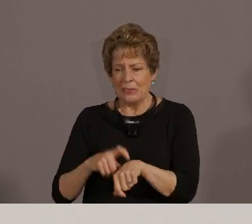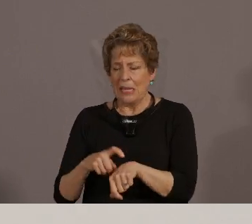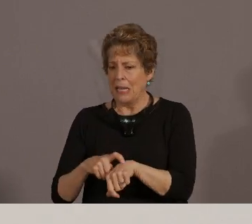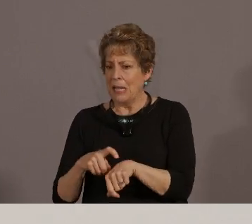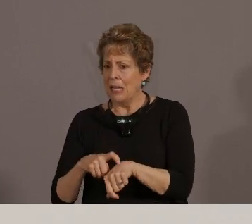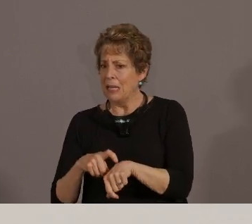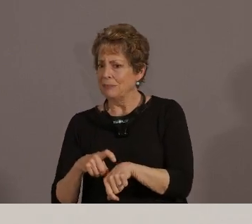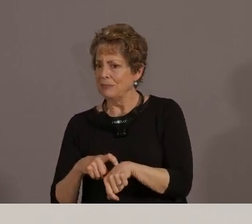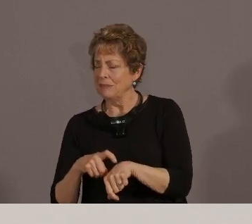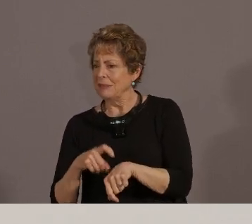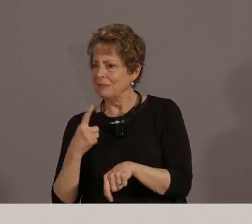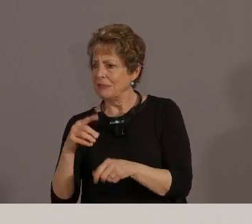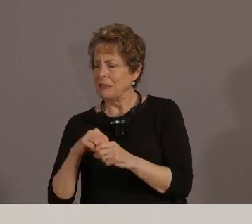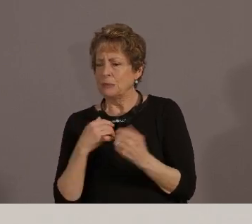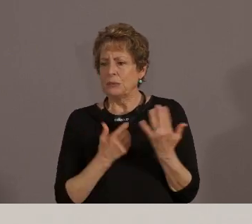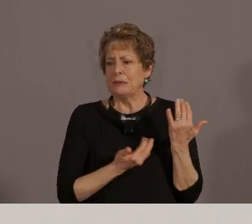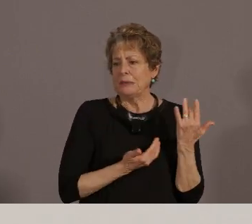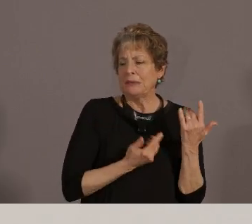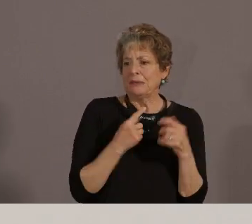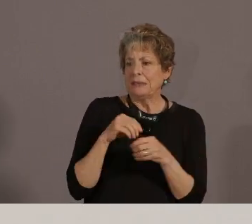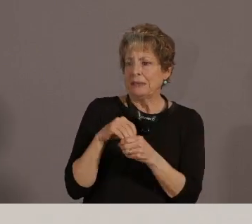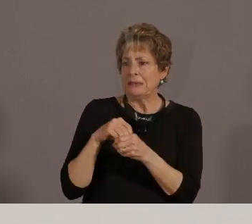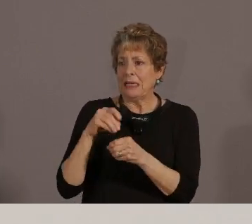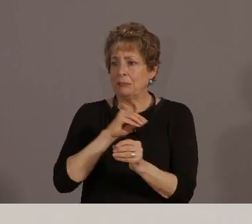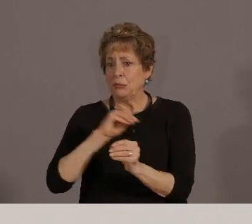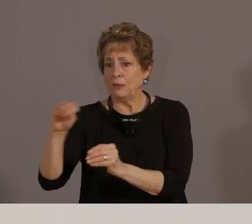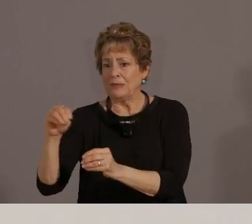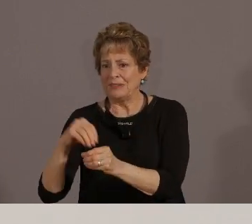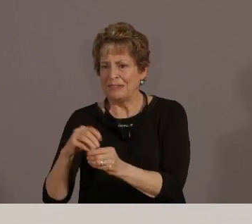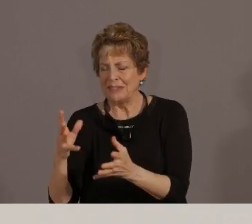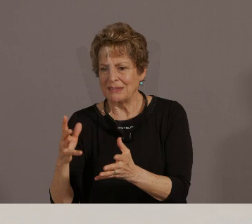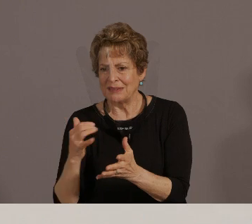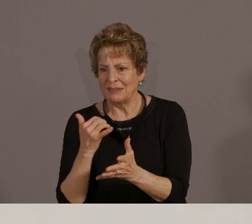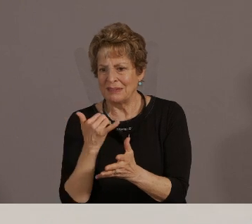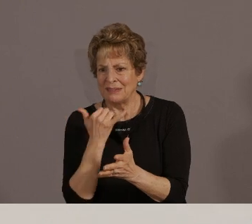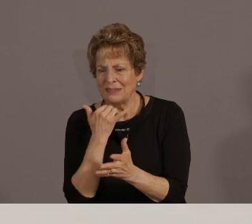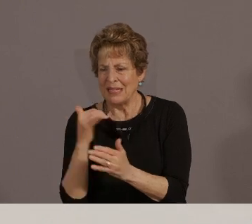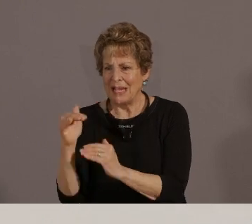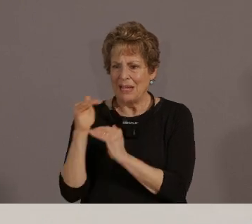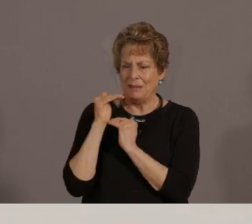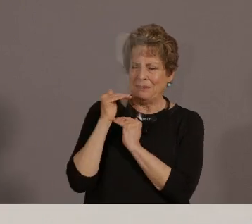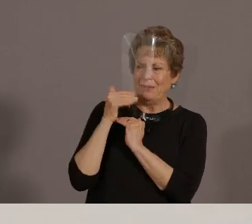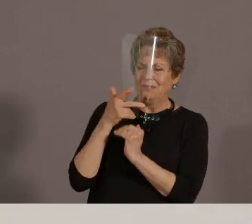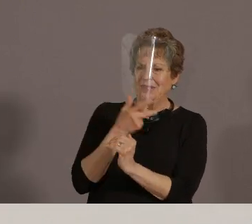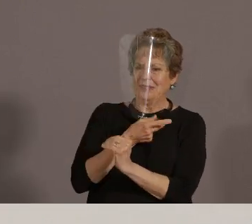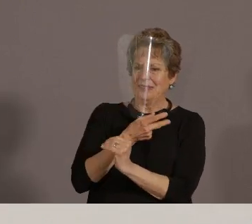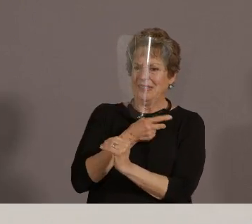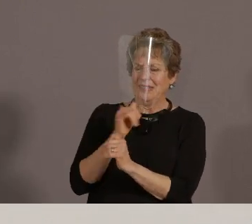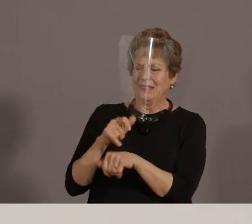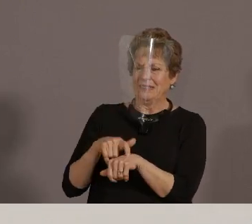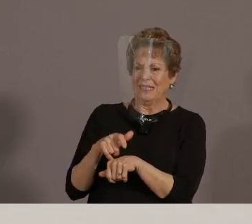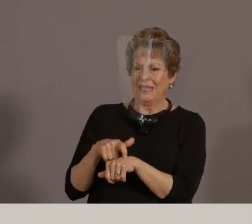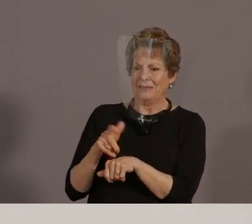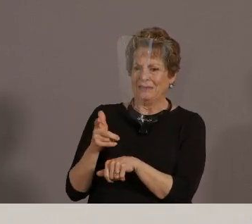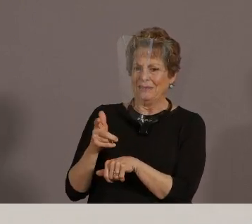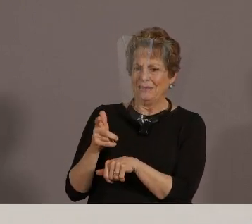during the day hours? So could that limit your capacity to vaccinate more people and reduce the amount daily? Can you